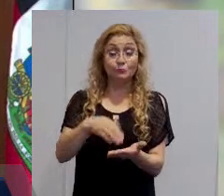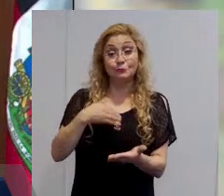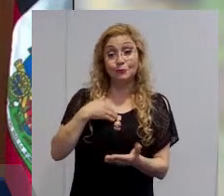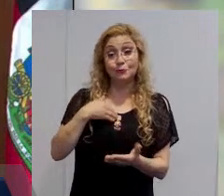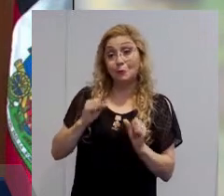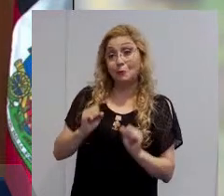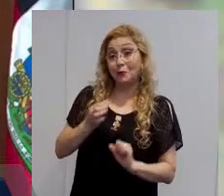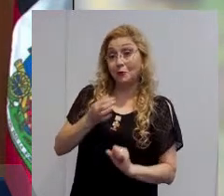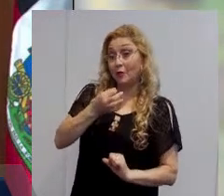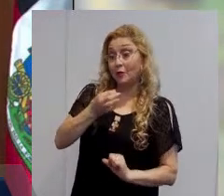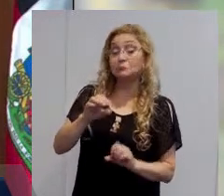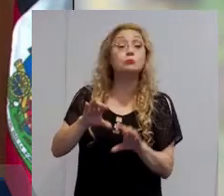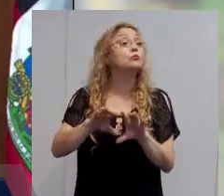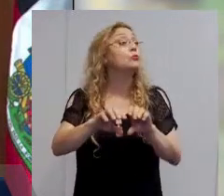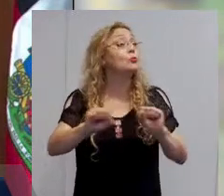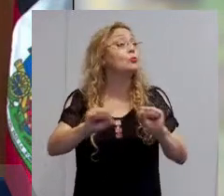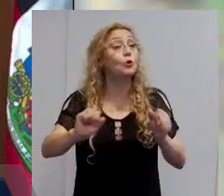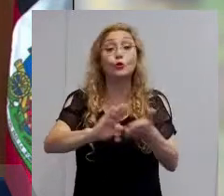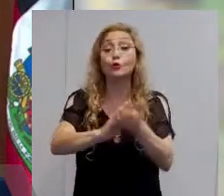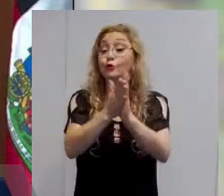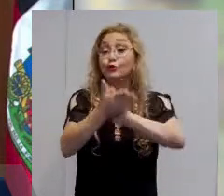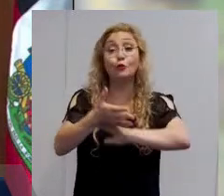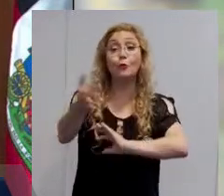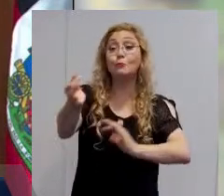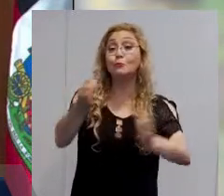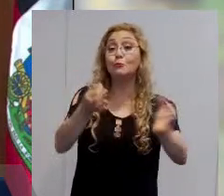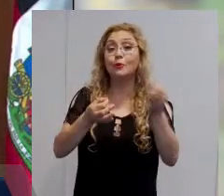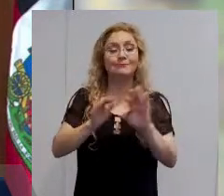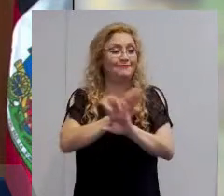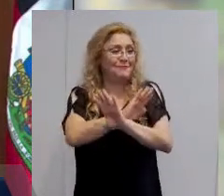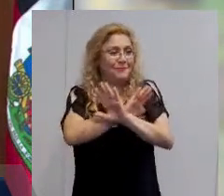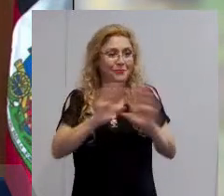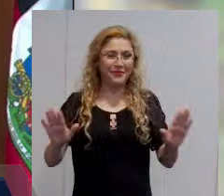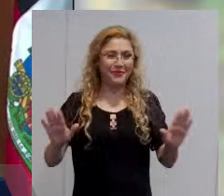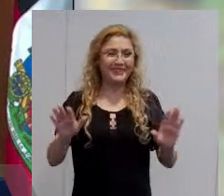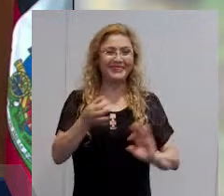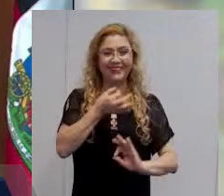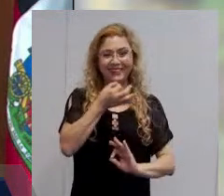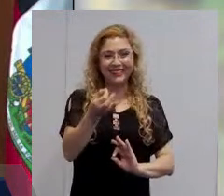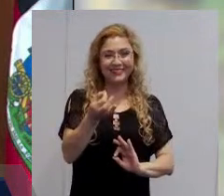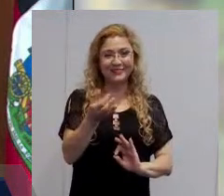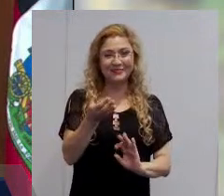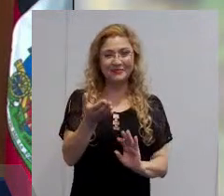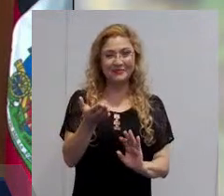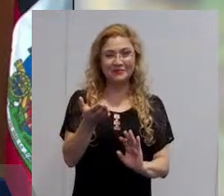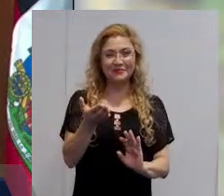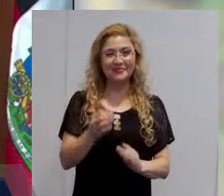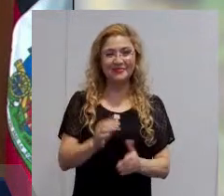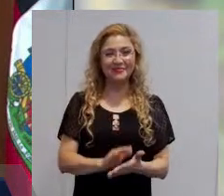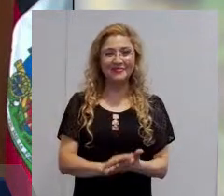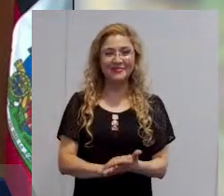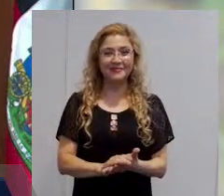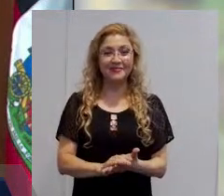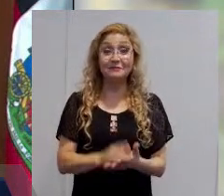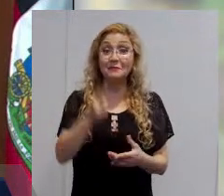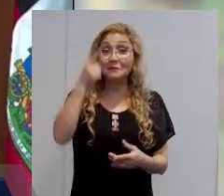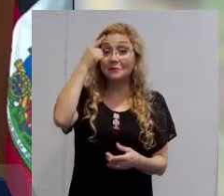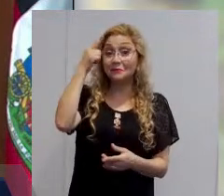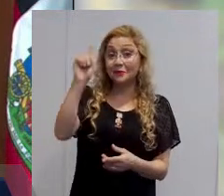It could be said that if I said I agree with everything said here, that would be the end of my